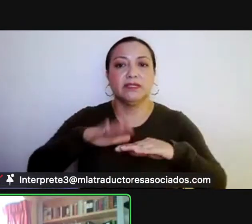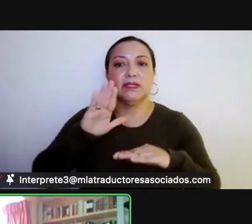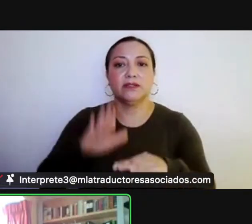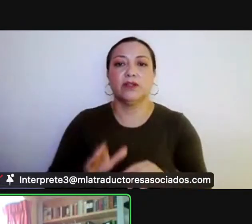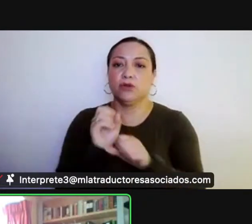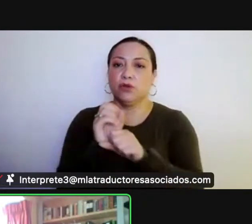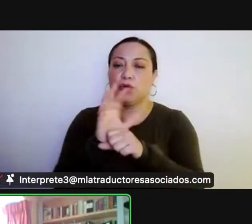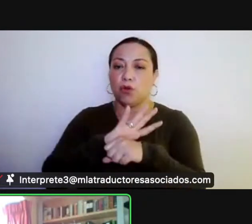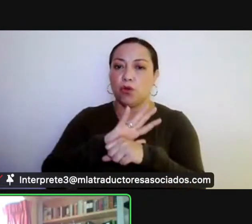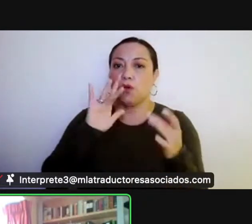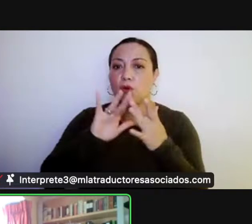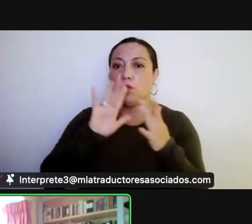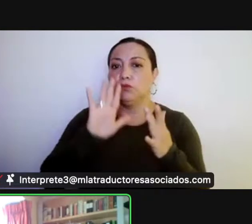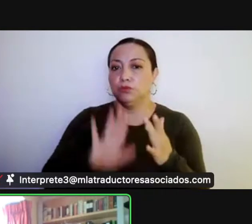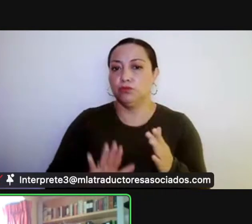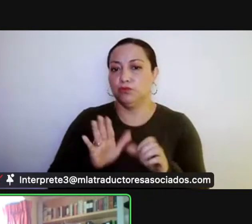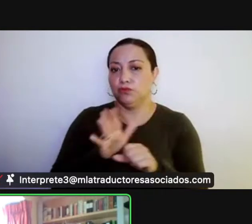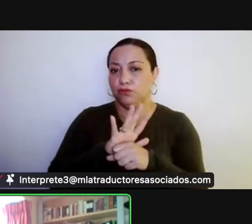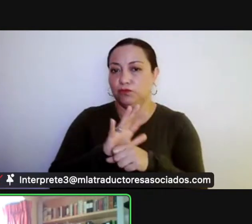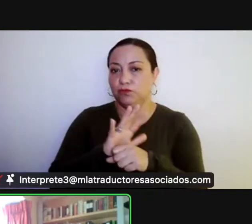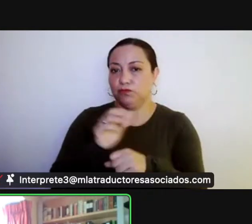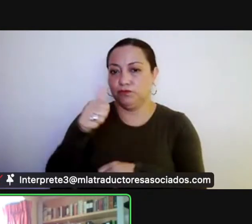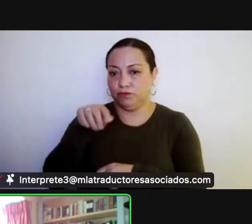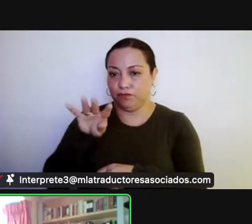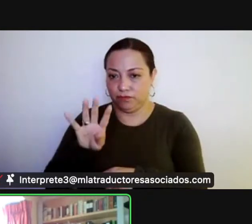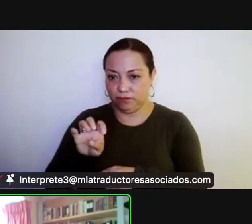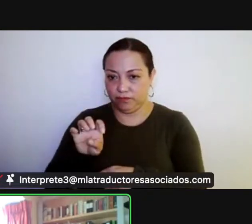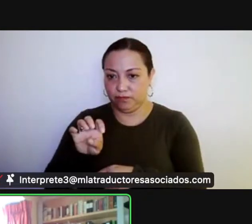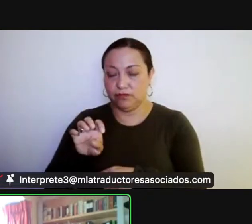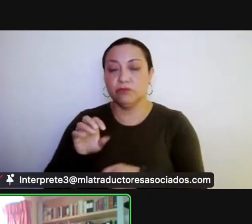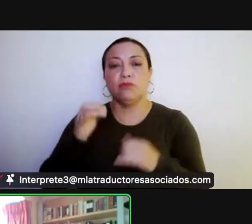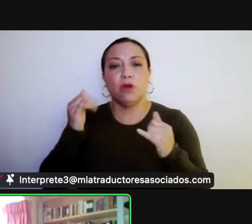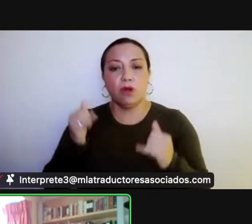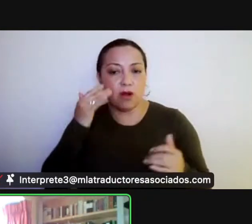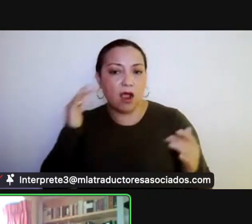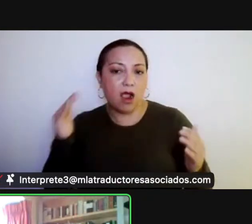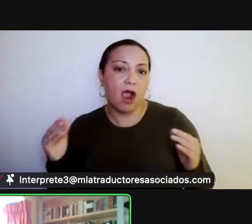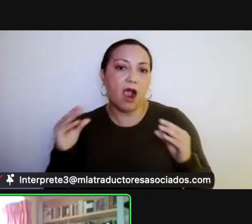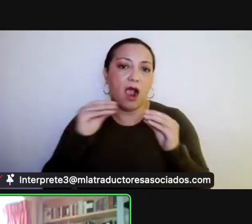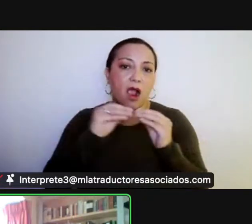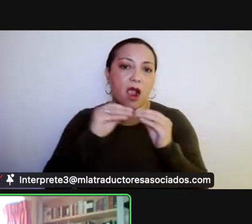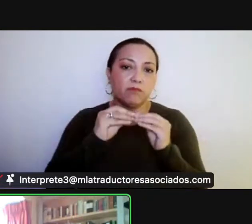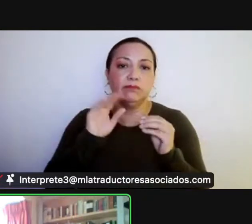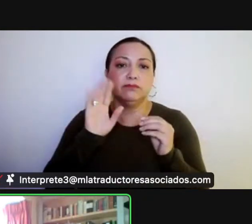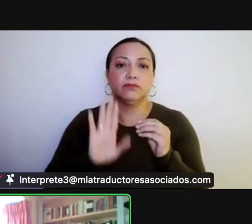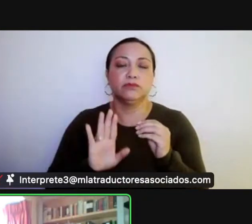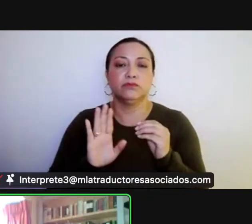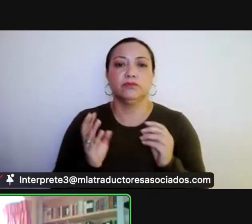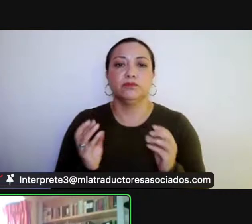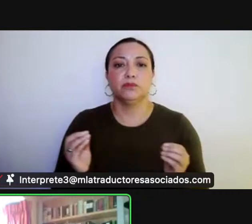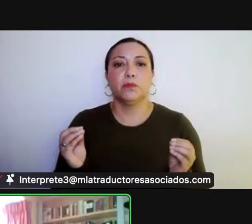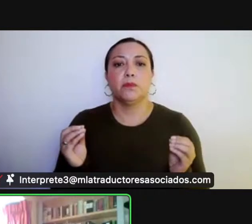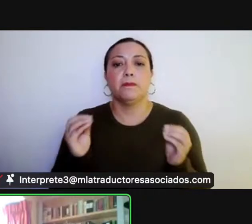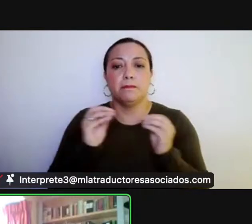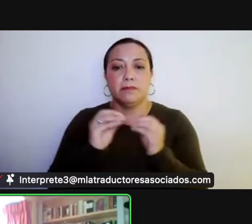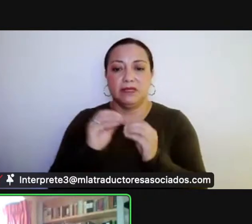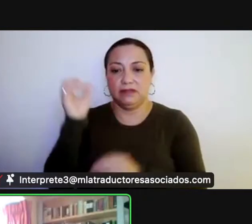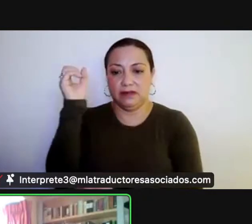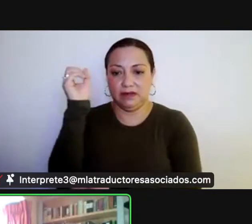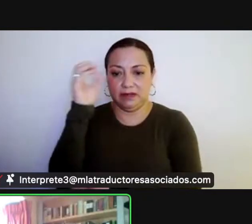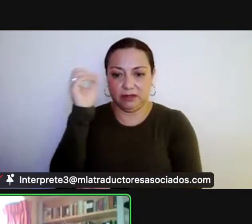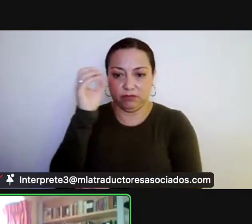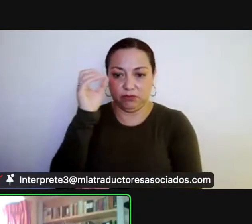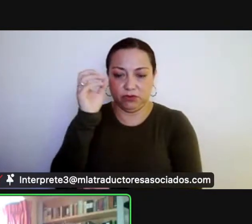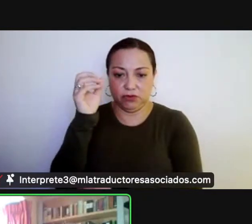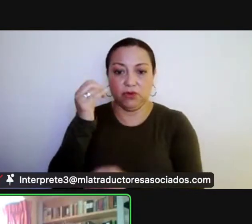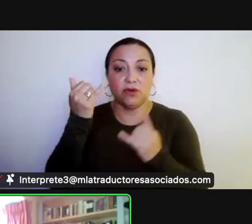of the COVID-19 scenario, which is going to be complementary to the